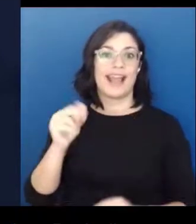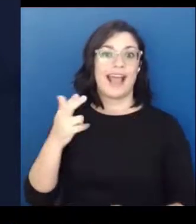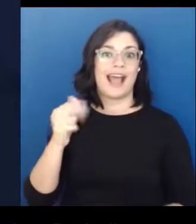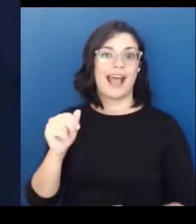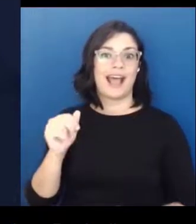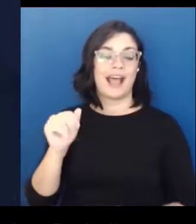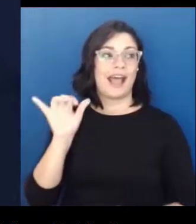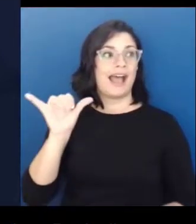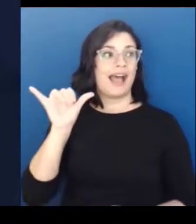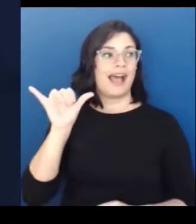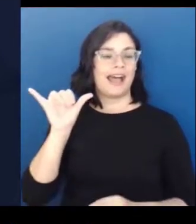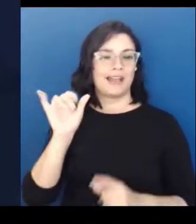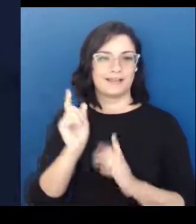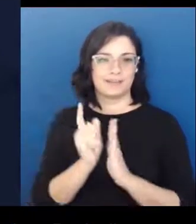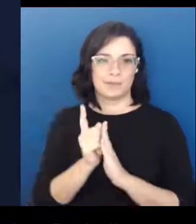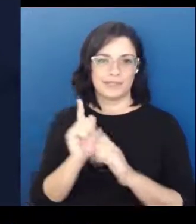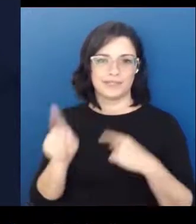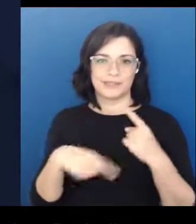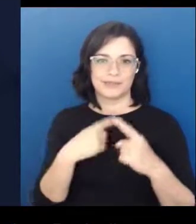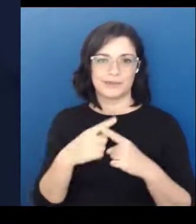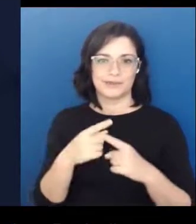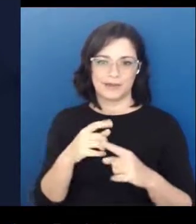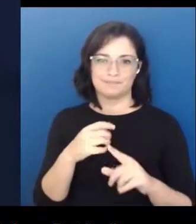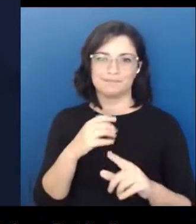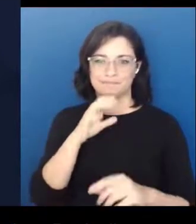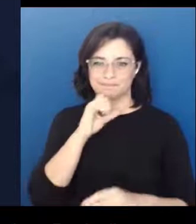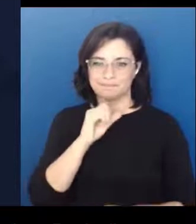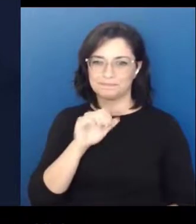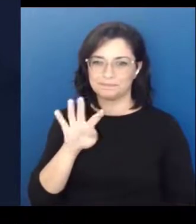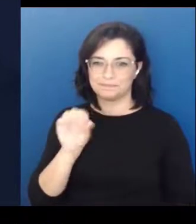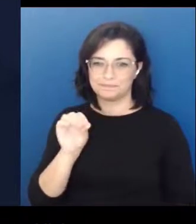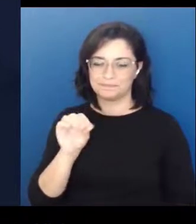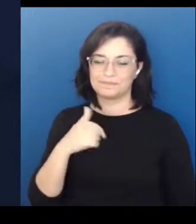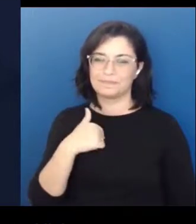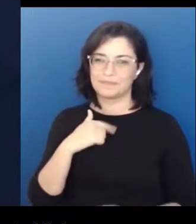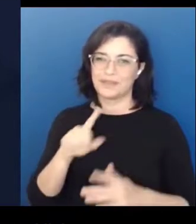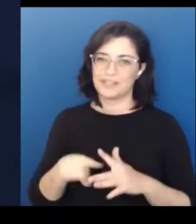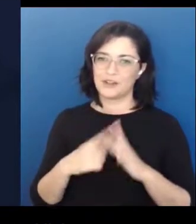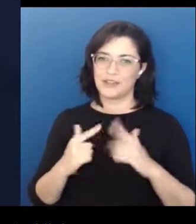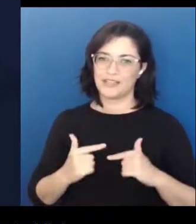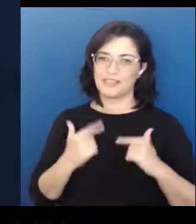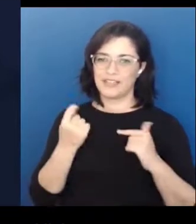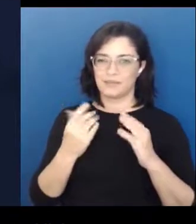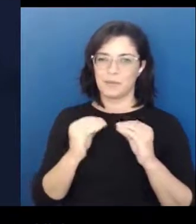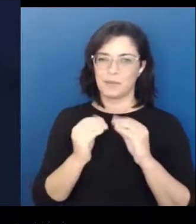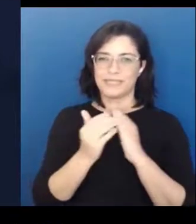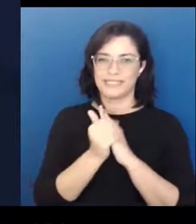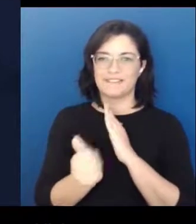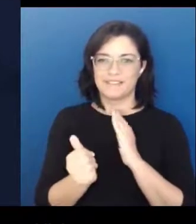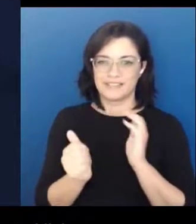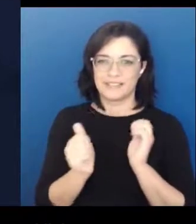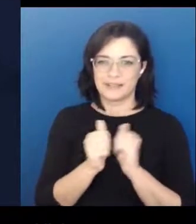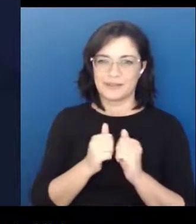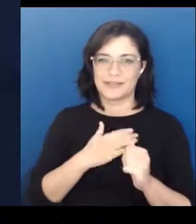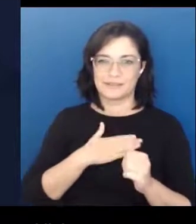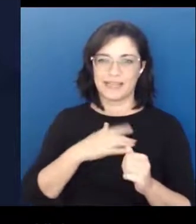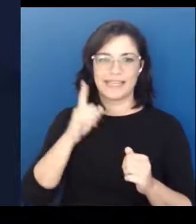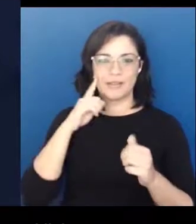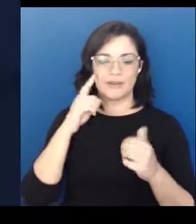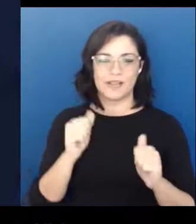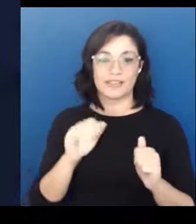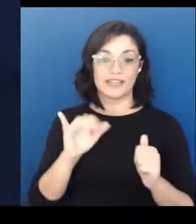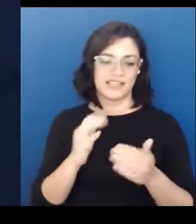I started living more skillfully with my hearing loss, which is part of the title of my new book that I will also talk about in a